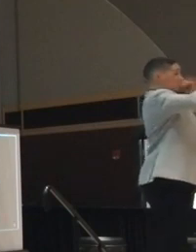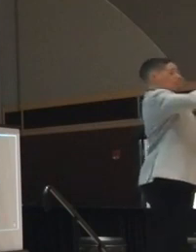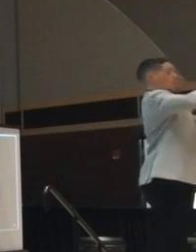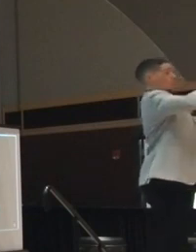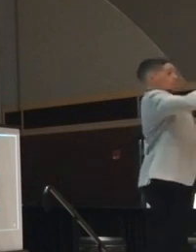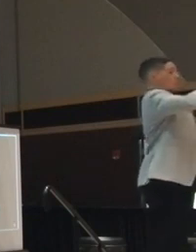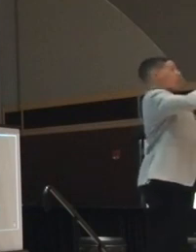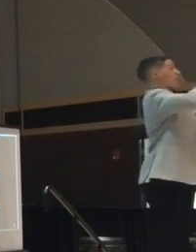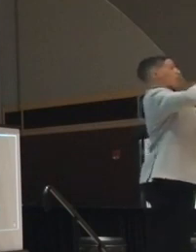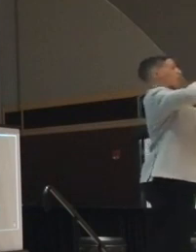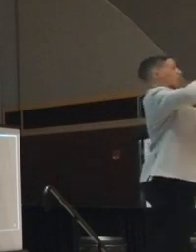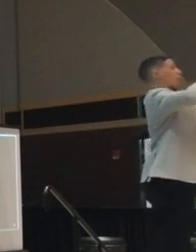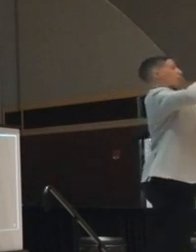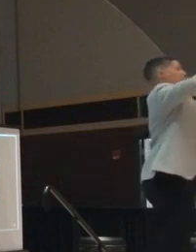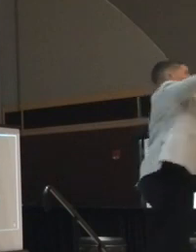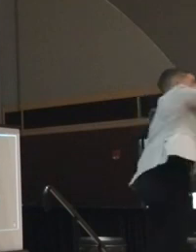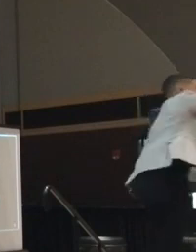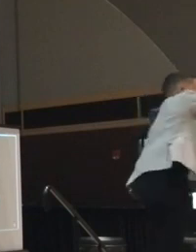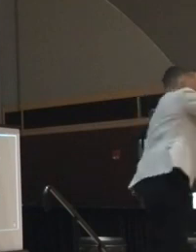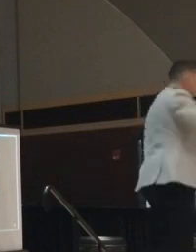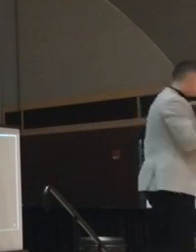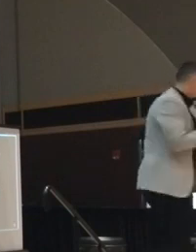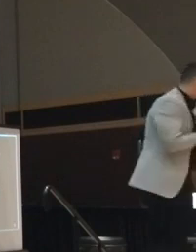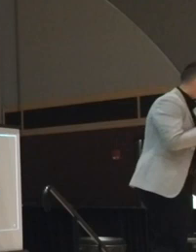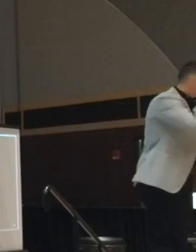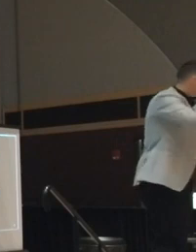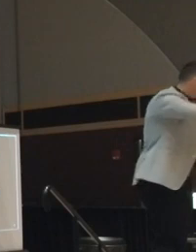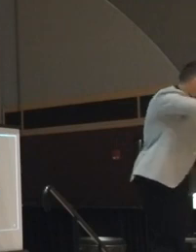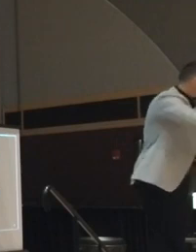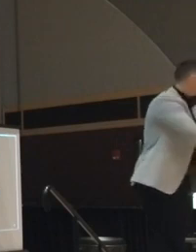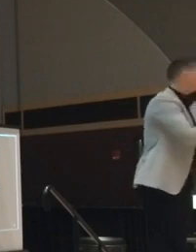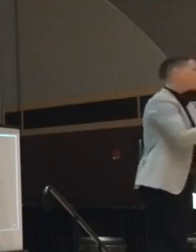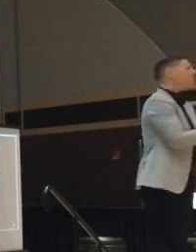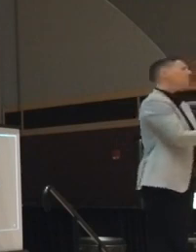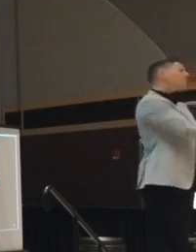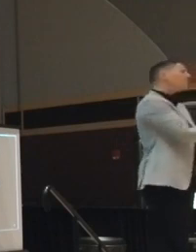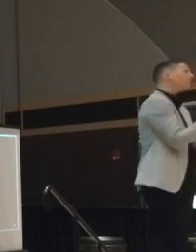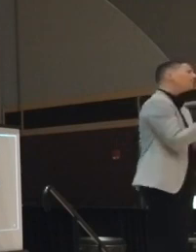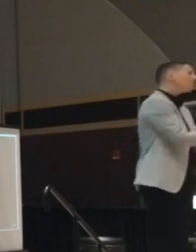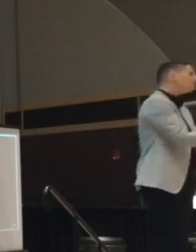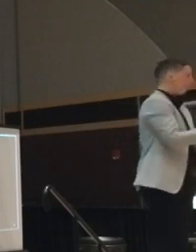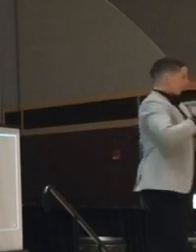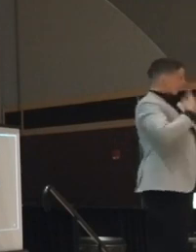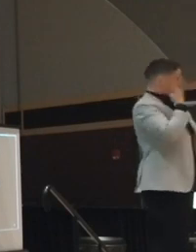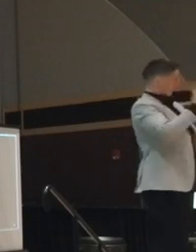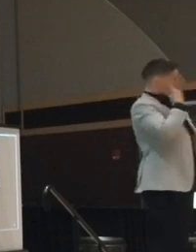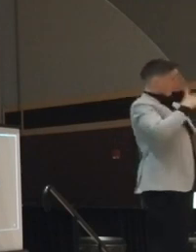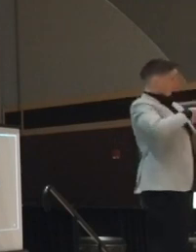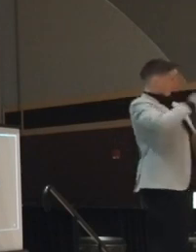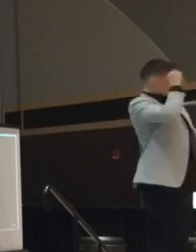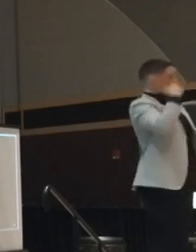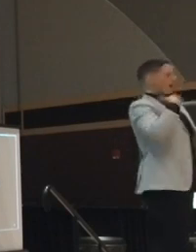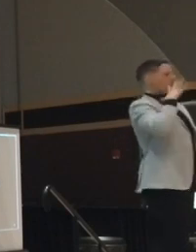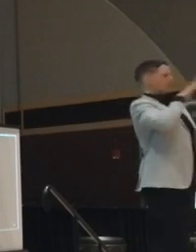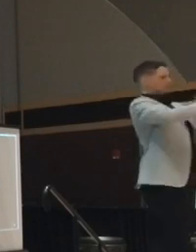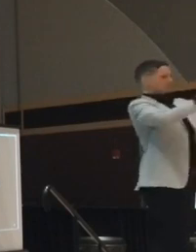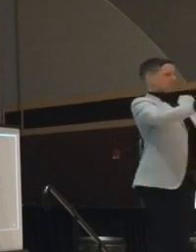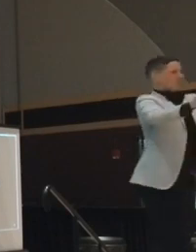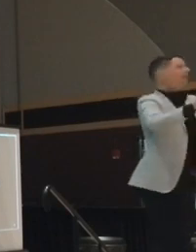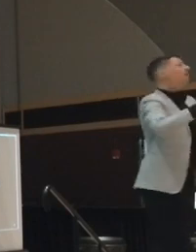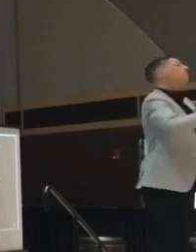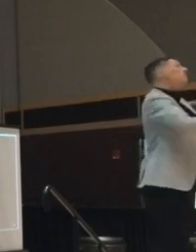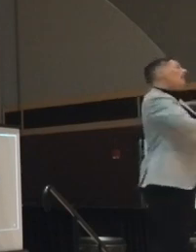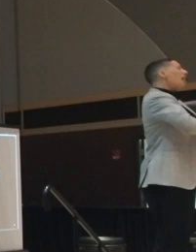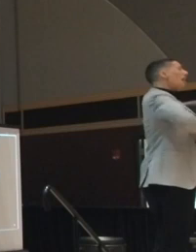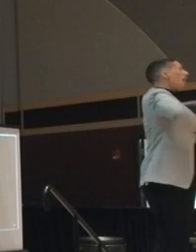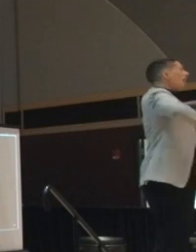this? You only used one of them? You see, these are some very, very basic questions here